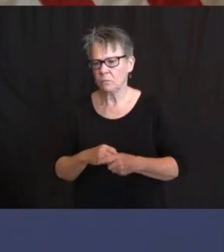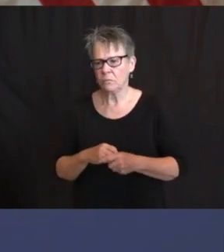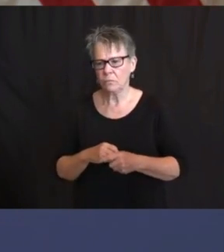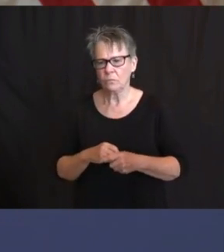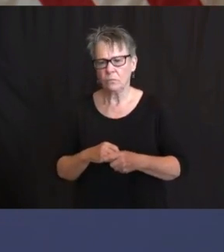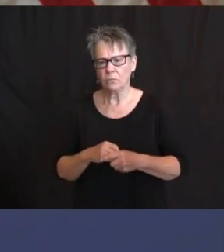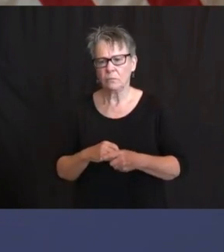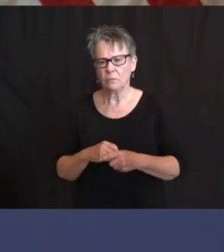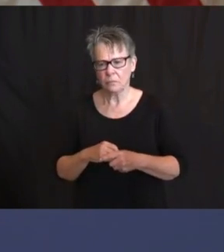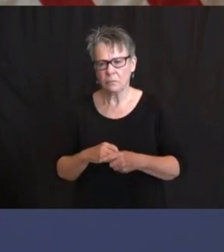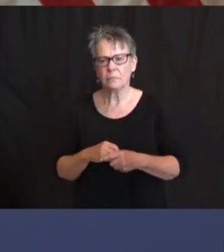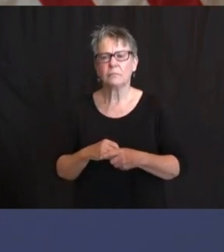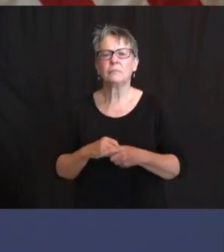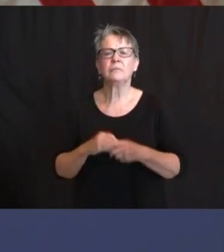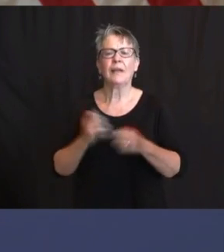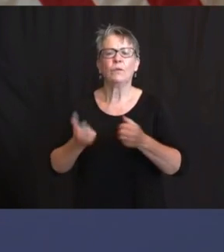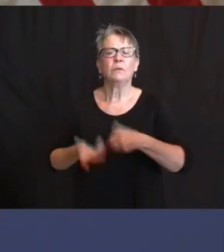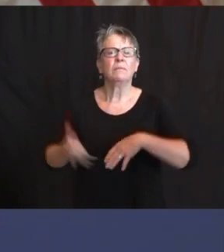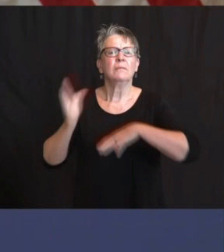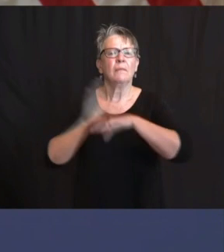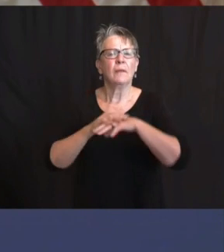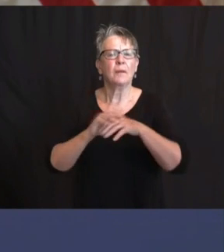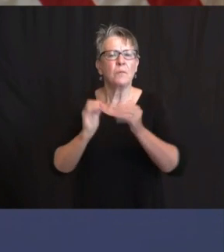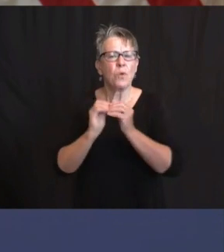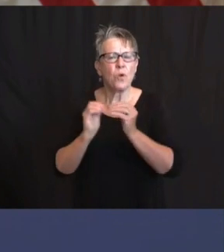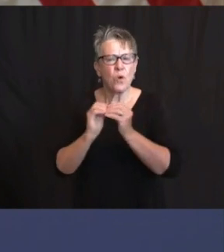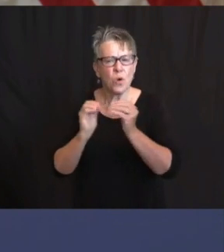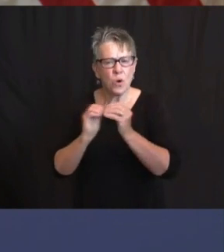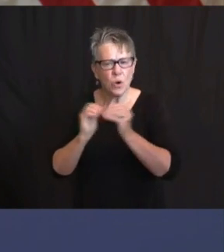health department to integrate contact tracing efforts.